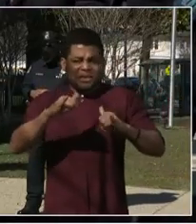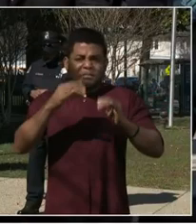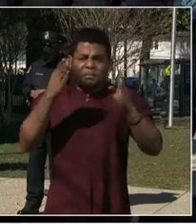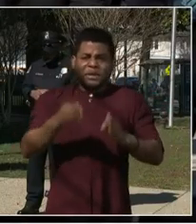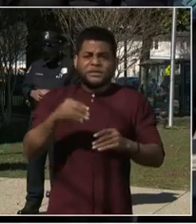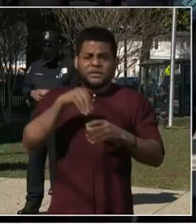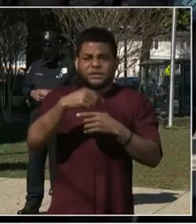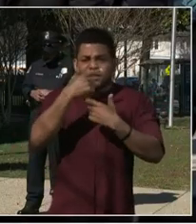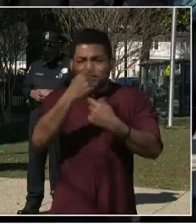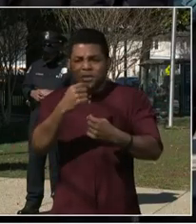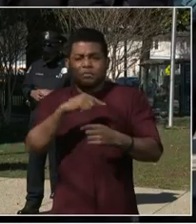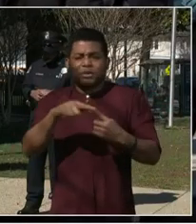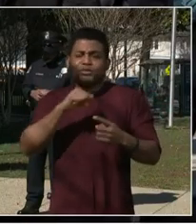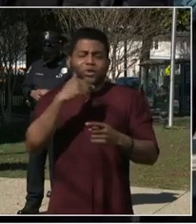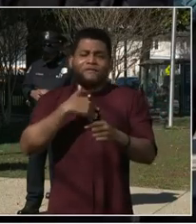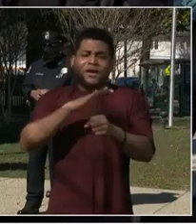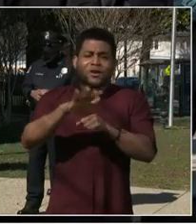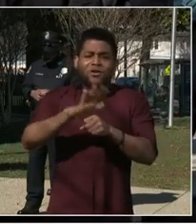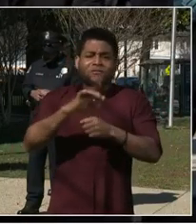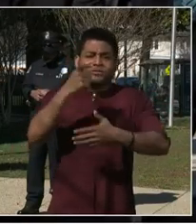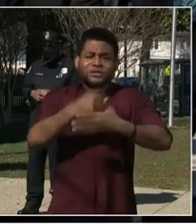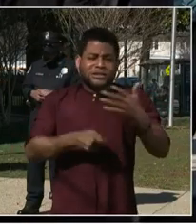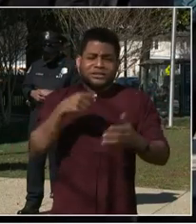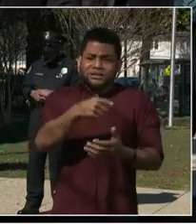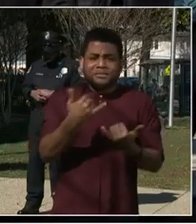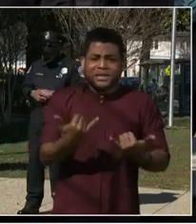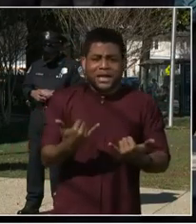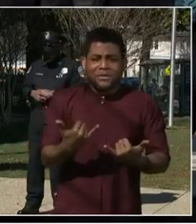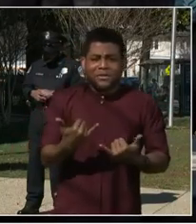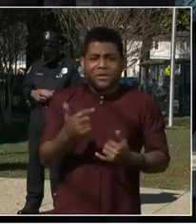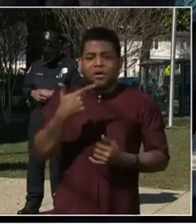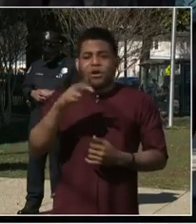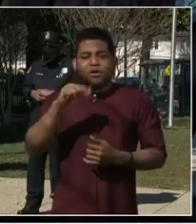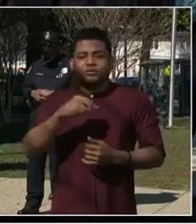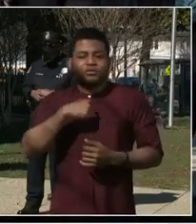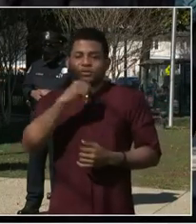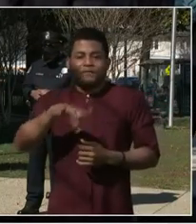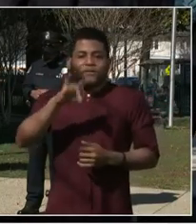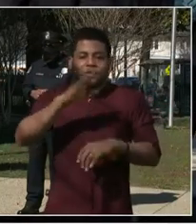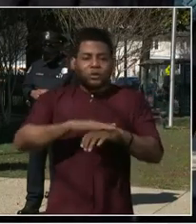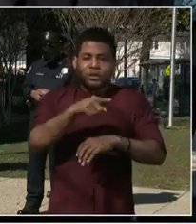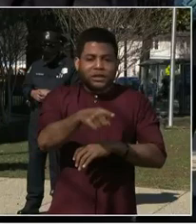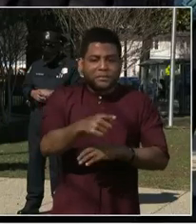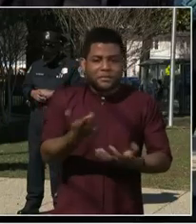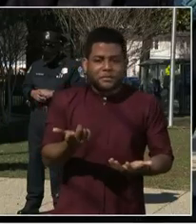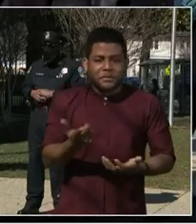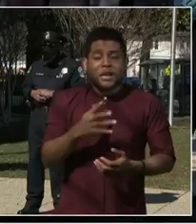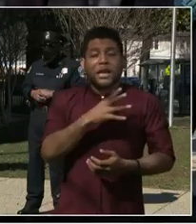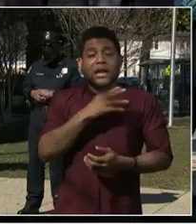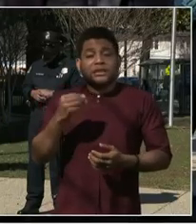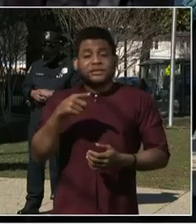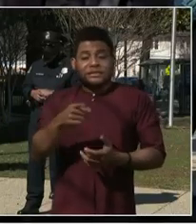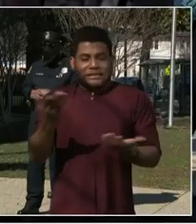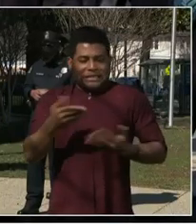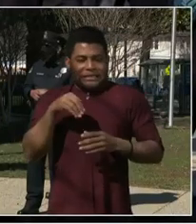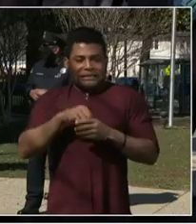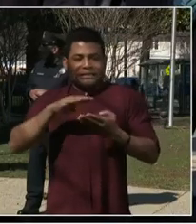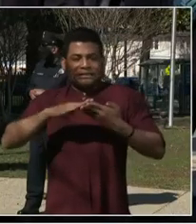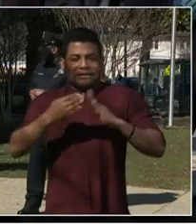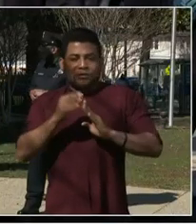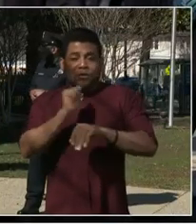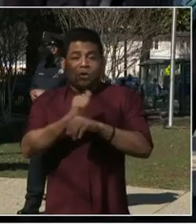not have enough to charge him right now, that a gun was not found on him, and that they're here in town working with your